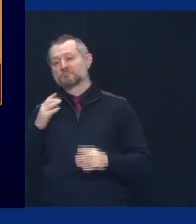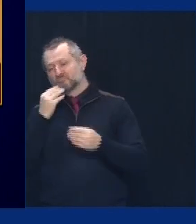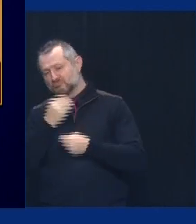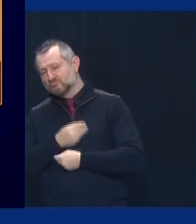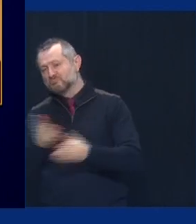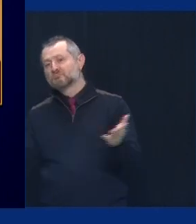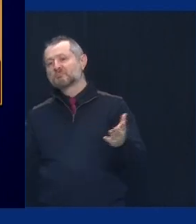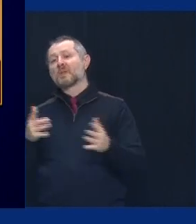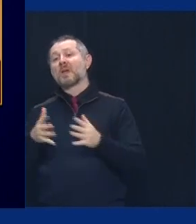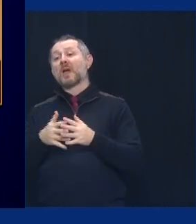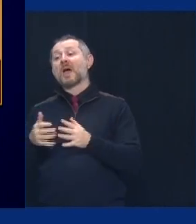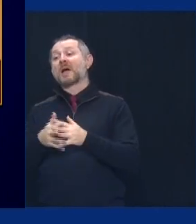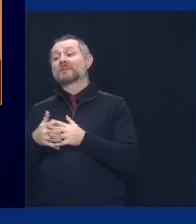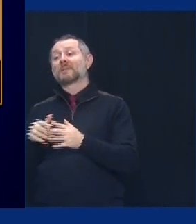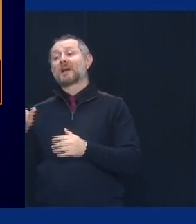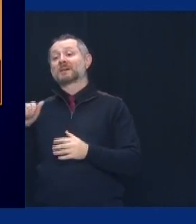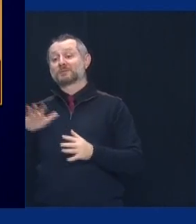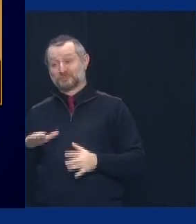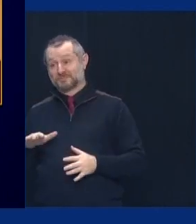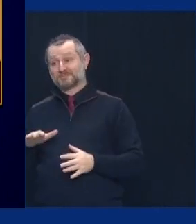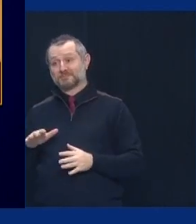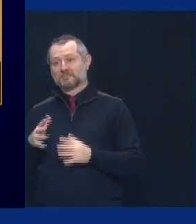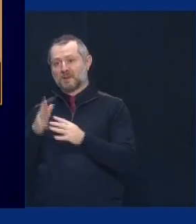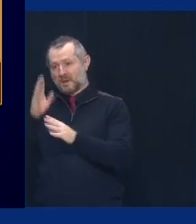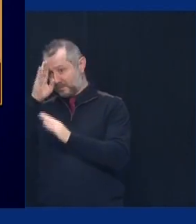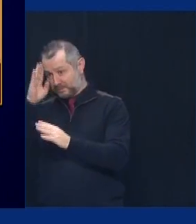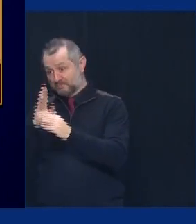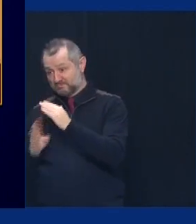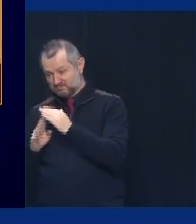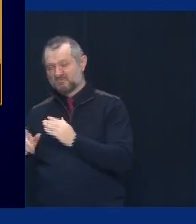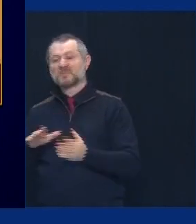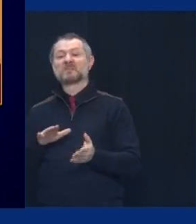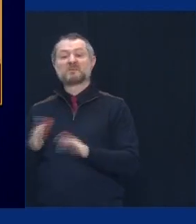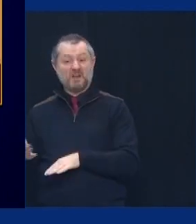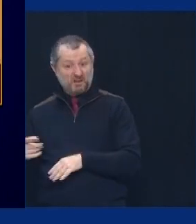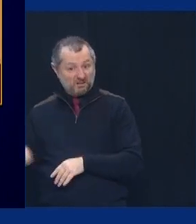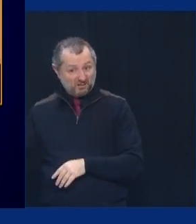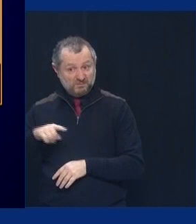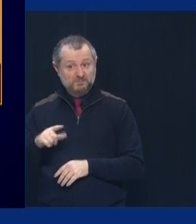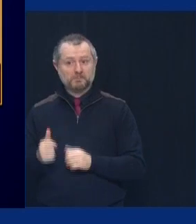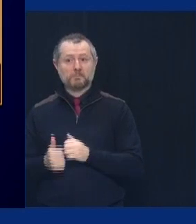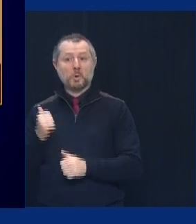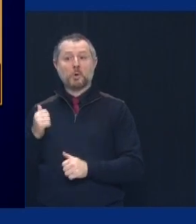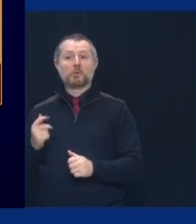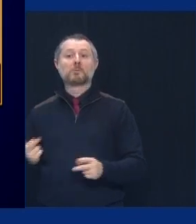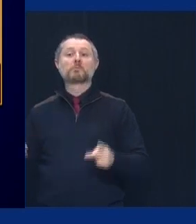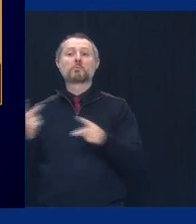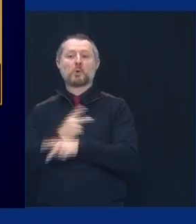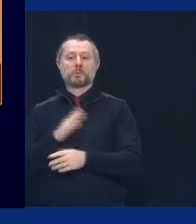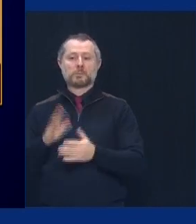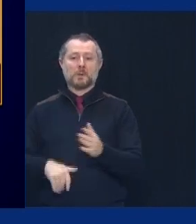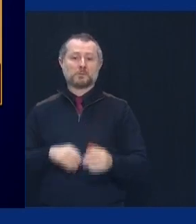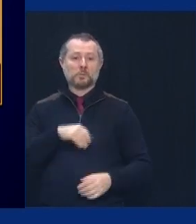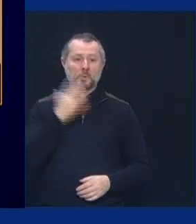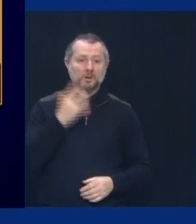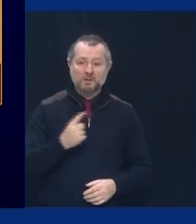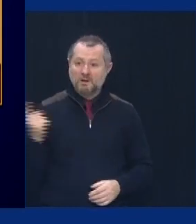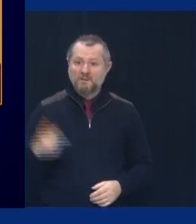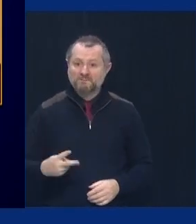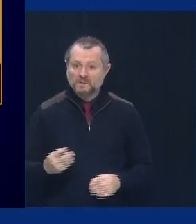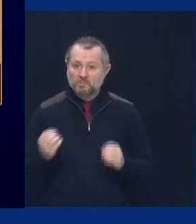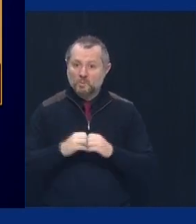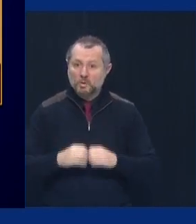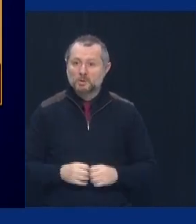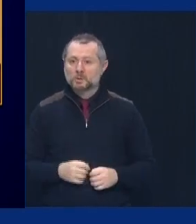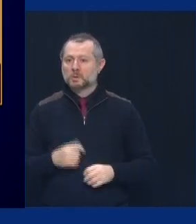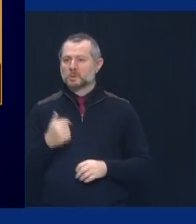rate of hospitalization and deaths is almost 1.5 times more than whites. And so we've seen that